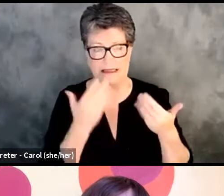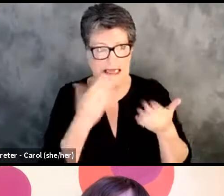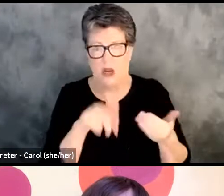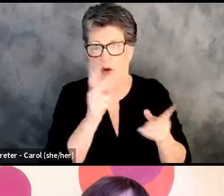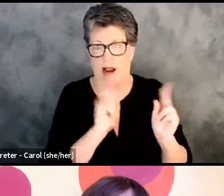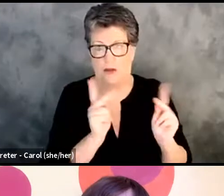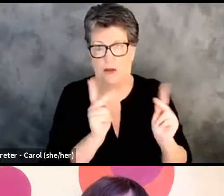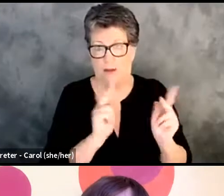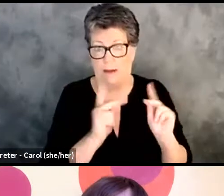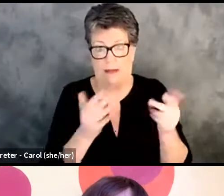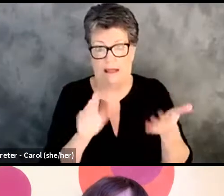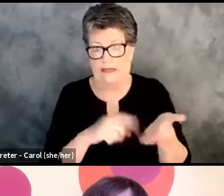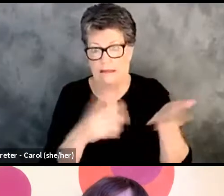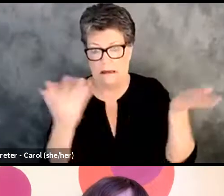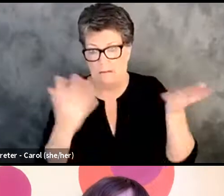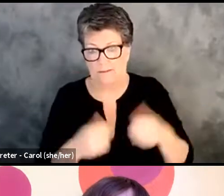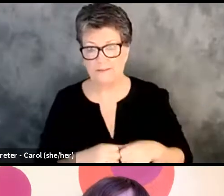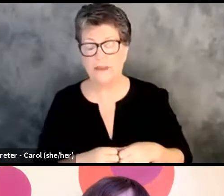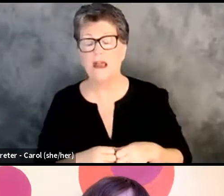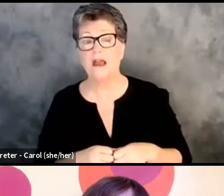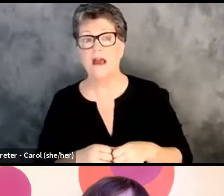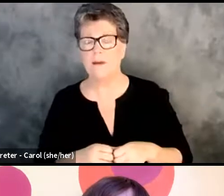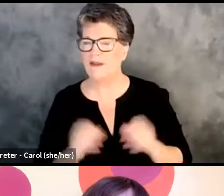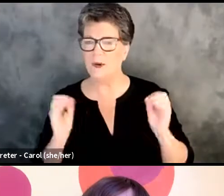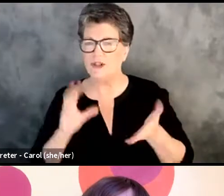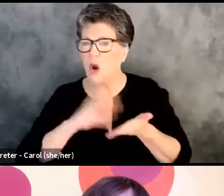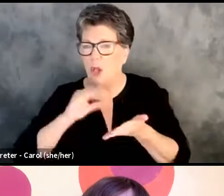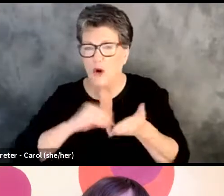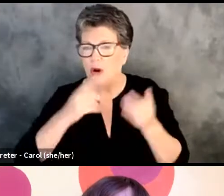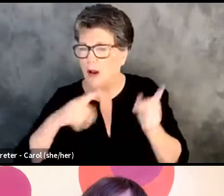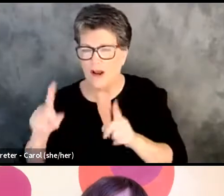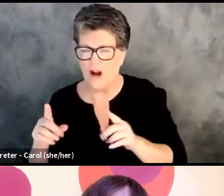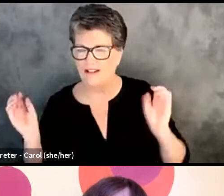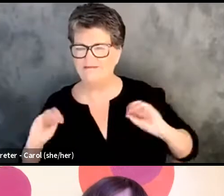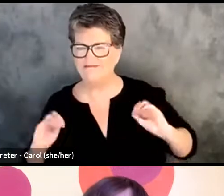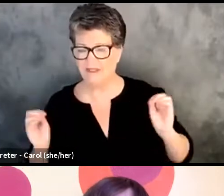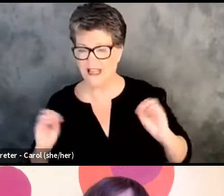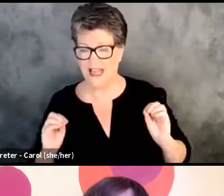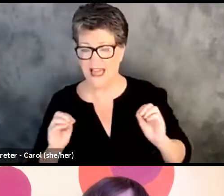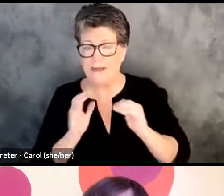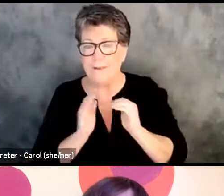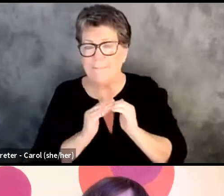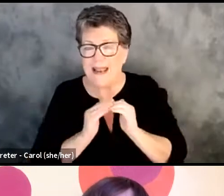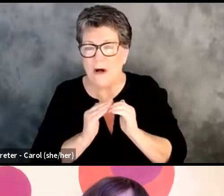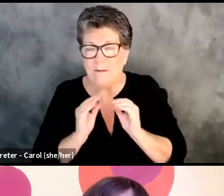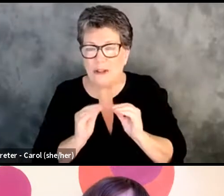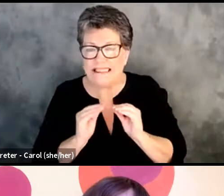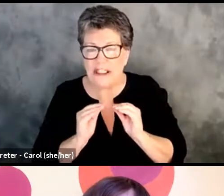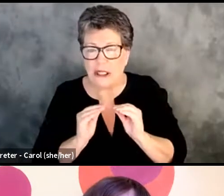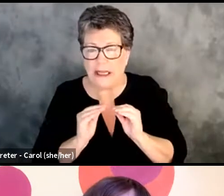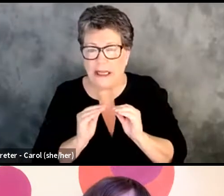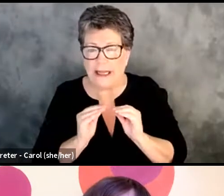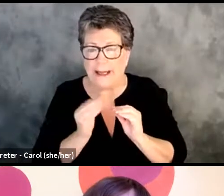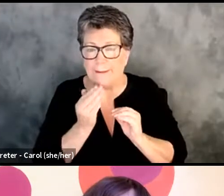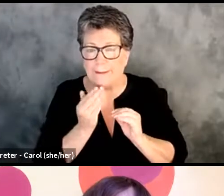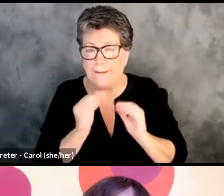that point. But there was no learning going on. It was like minimal teaching.